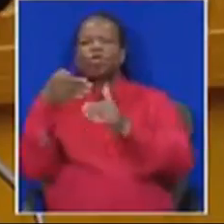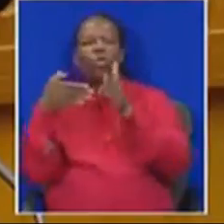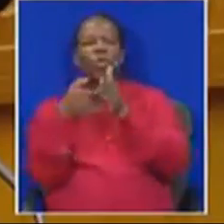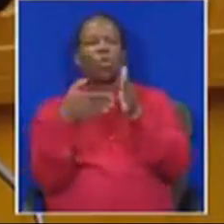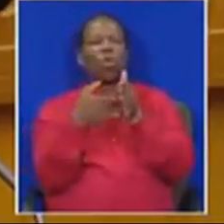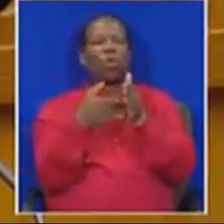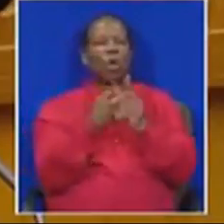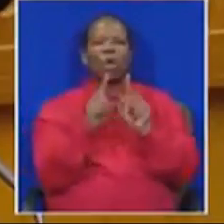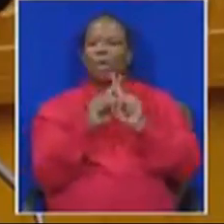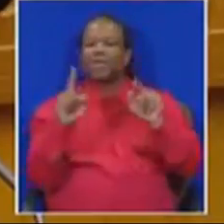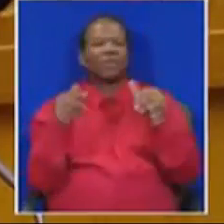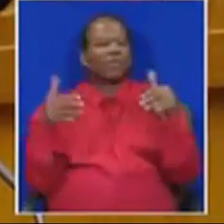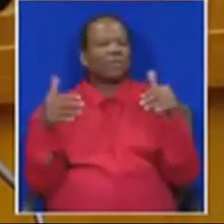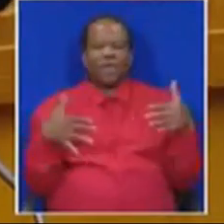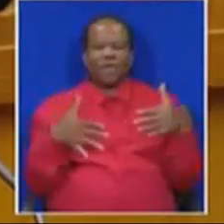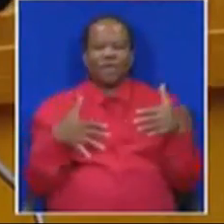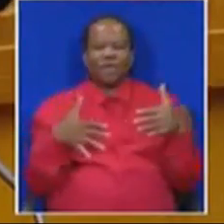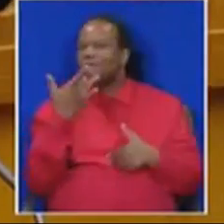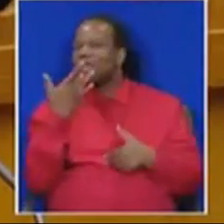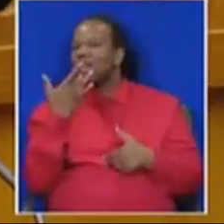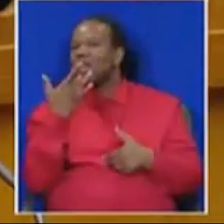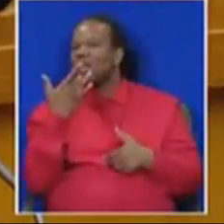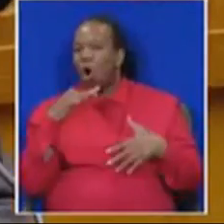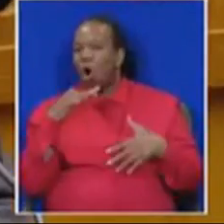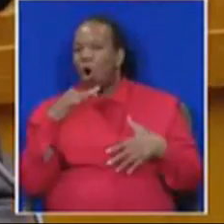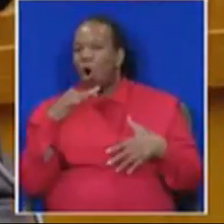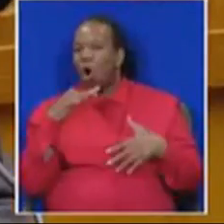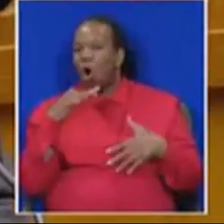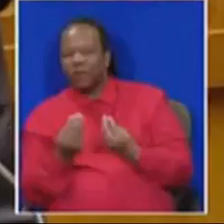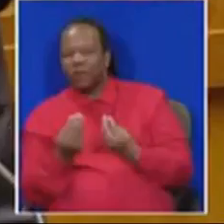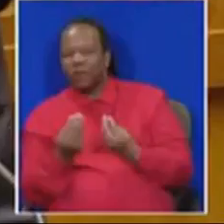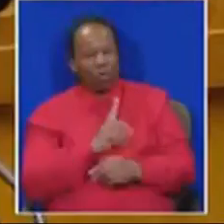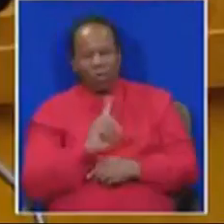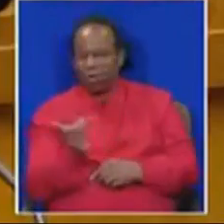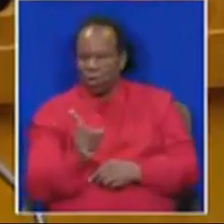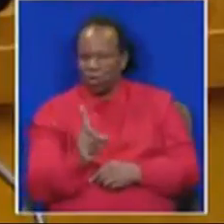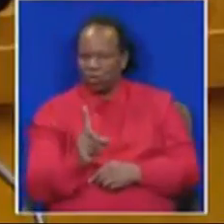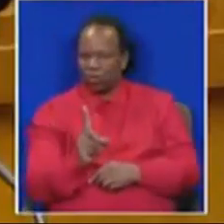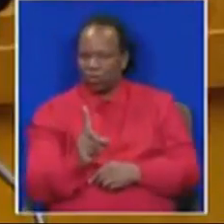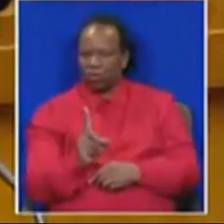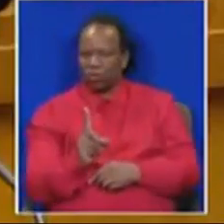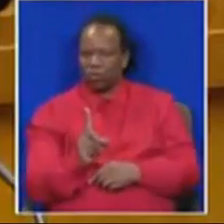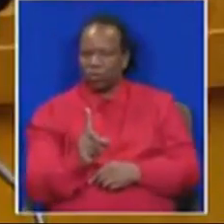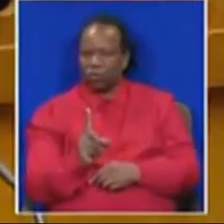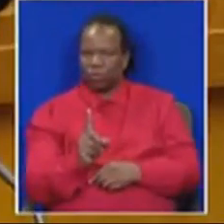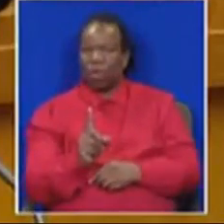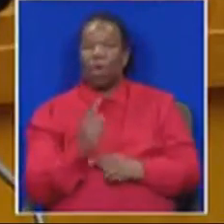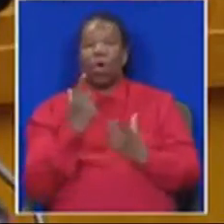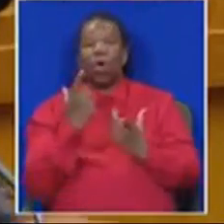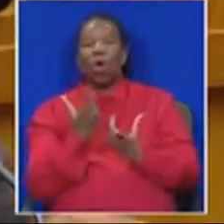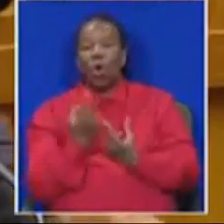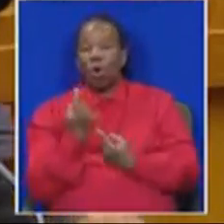any fear of favor or prejudice. We will also take steps